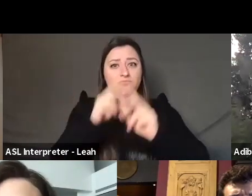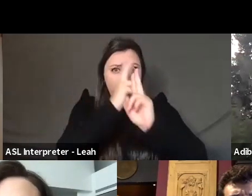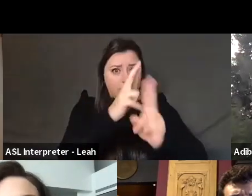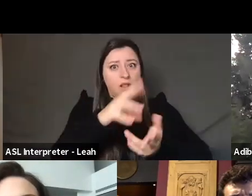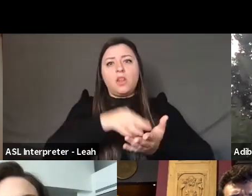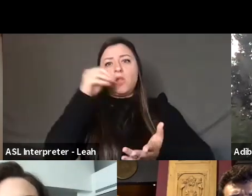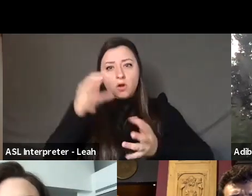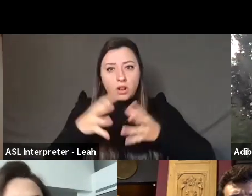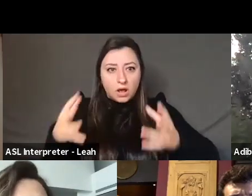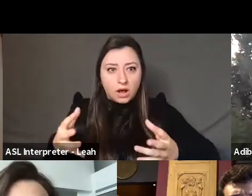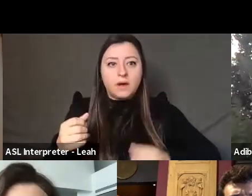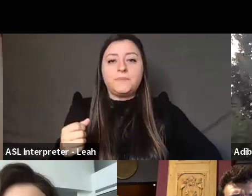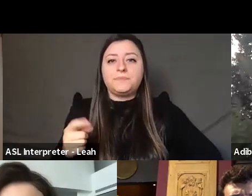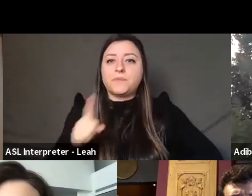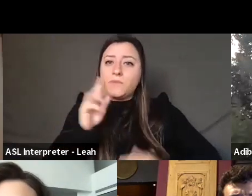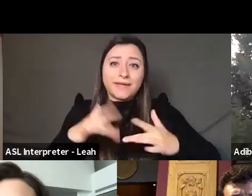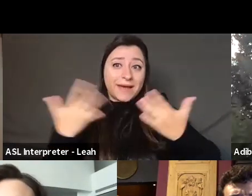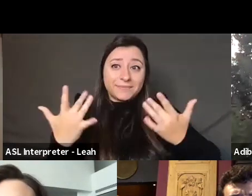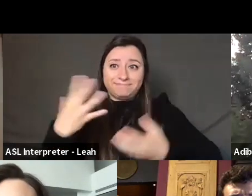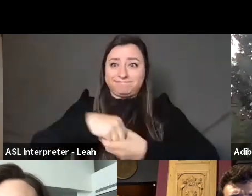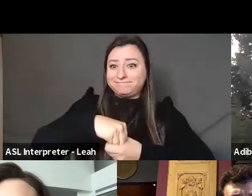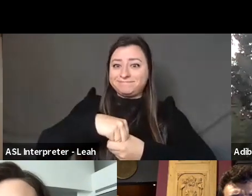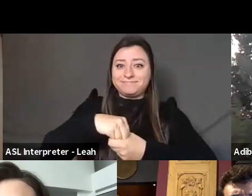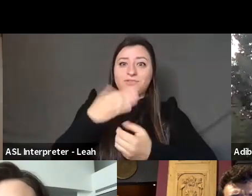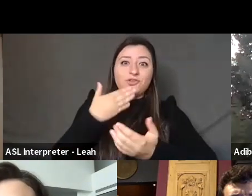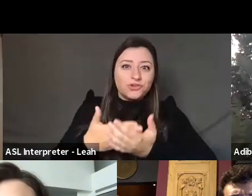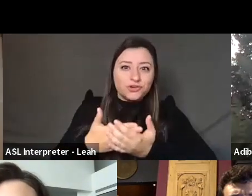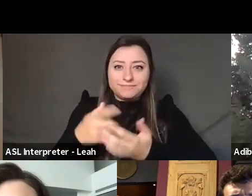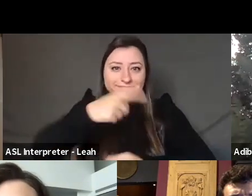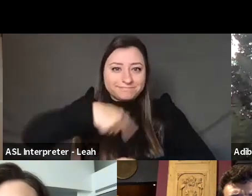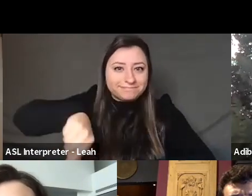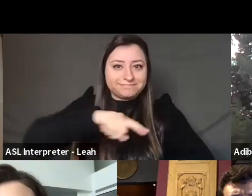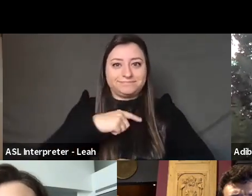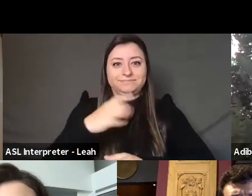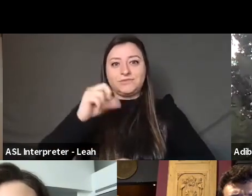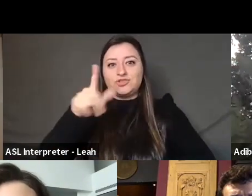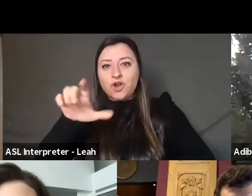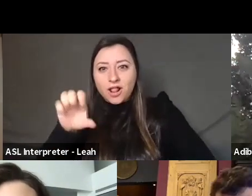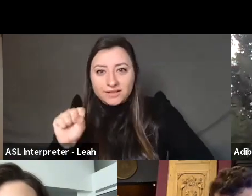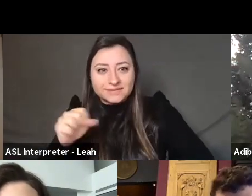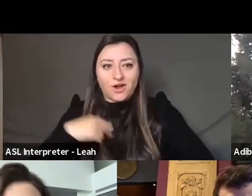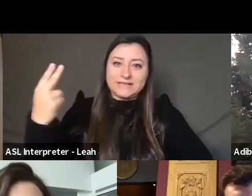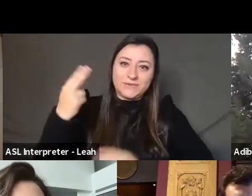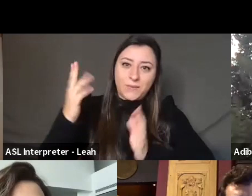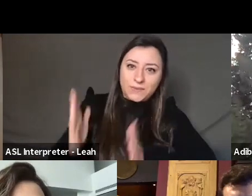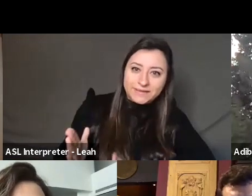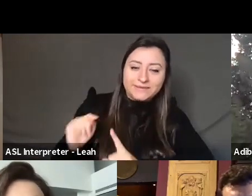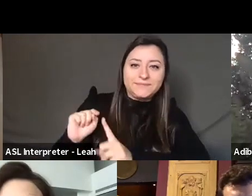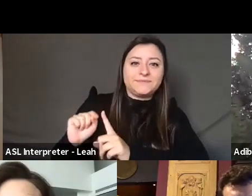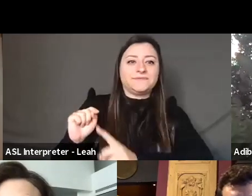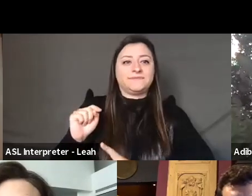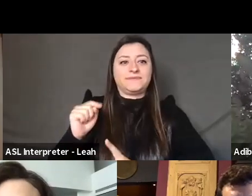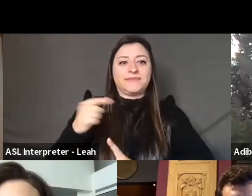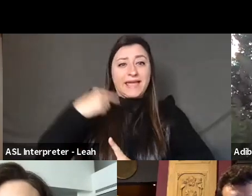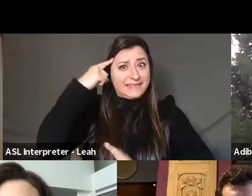from. Delighted to be in such good company with Charles, our historian, who I